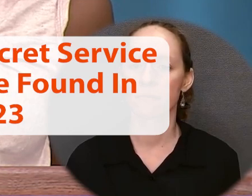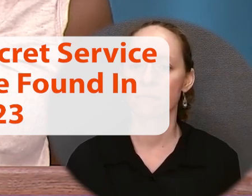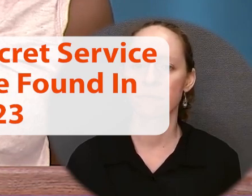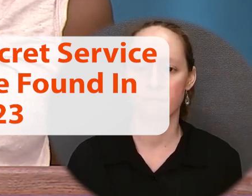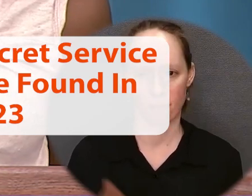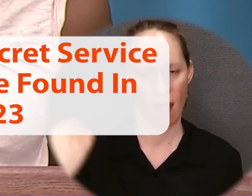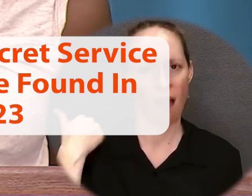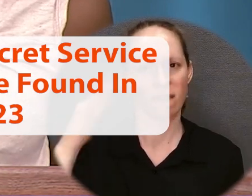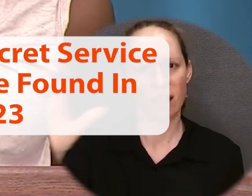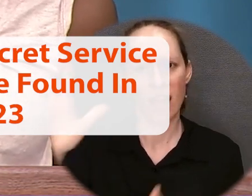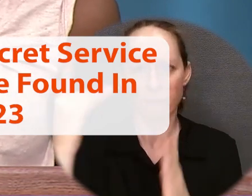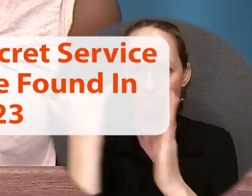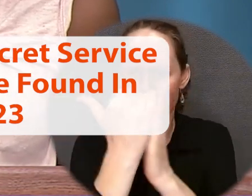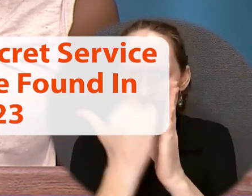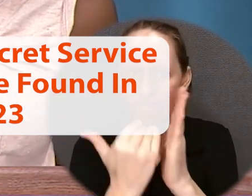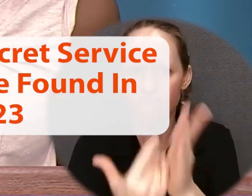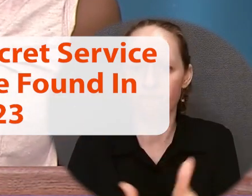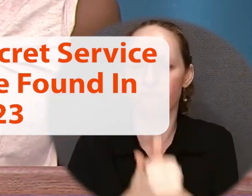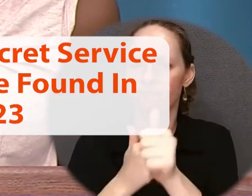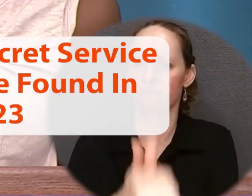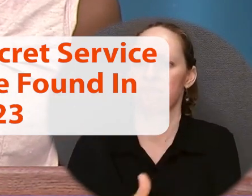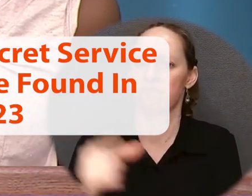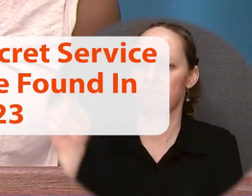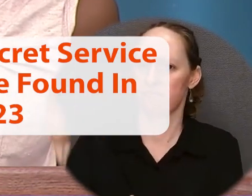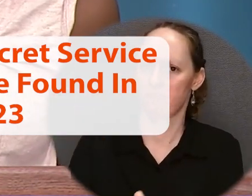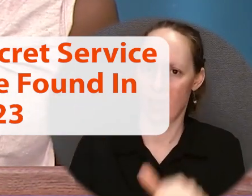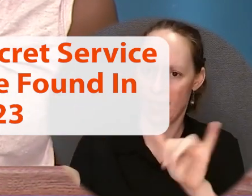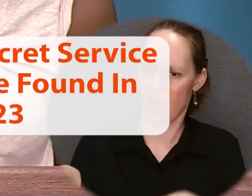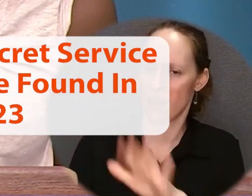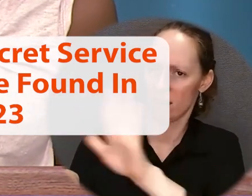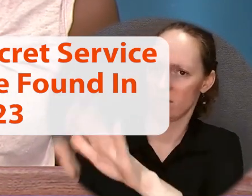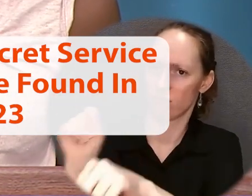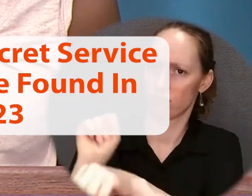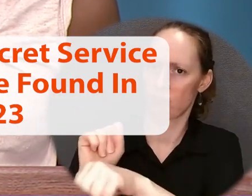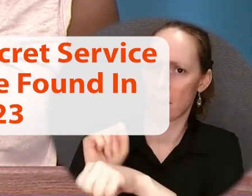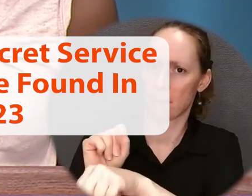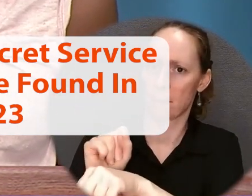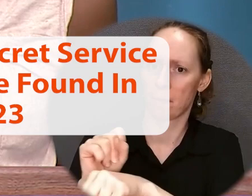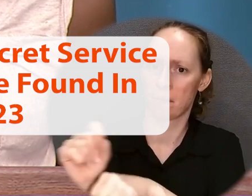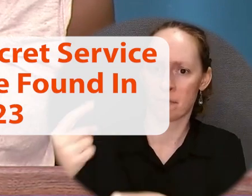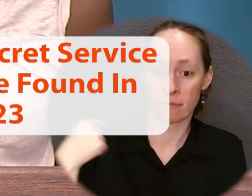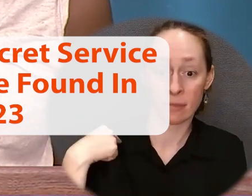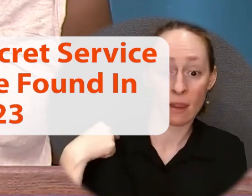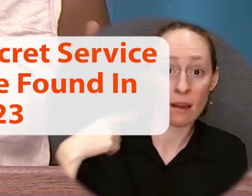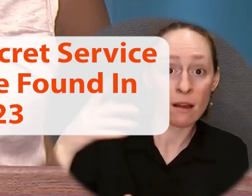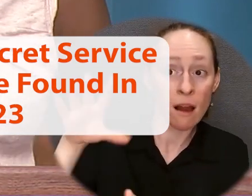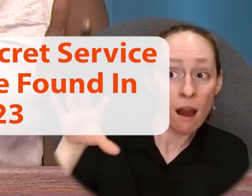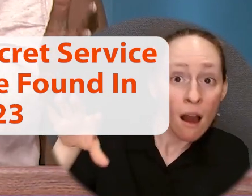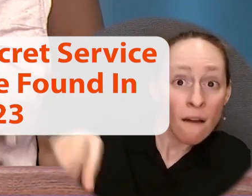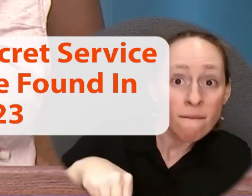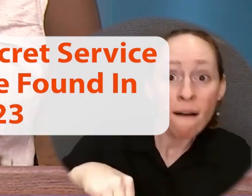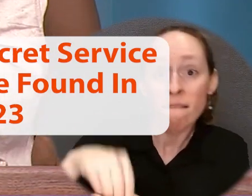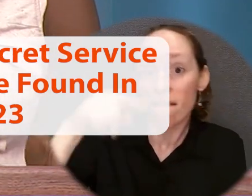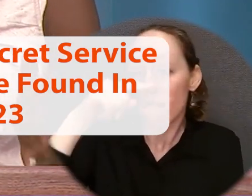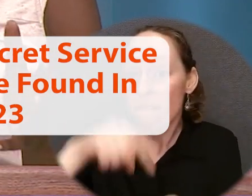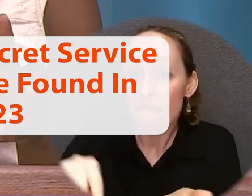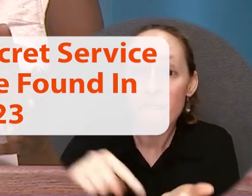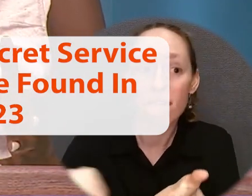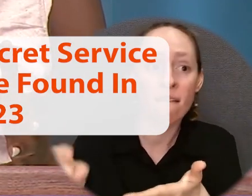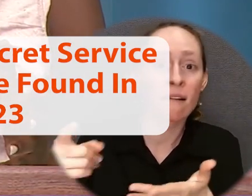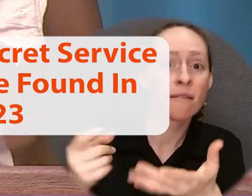and guideline, their world, and so we're going to let them do their job. We are not involved in this. This is something that the Secret